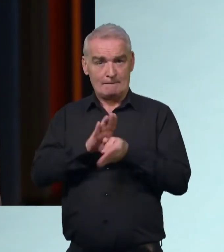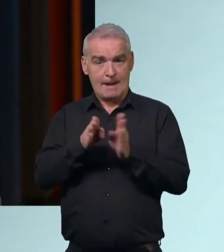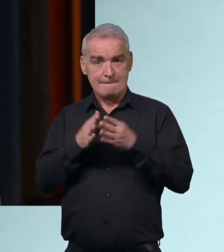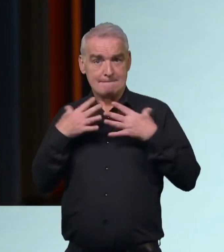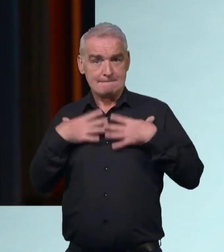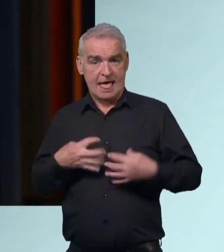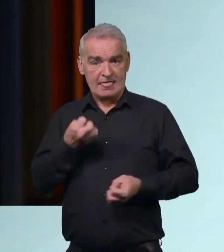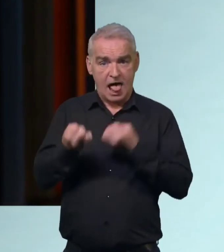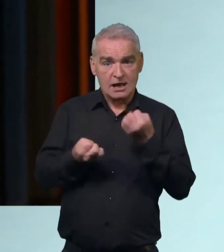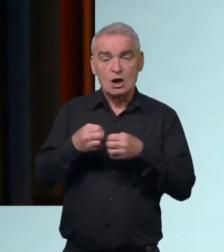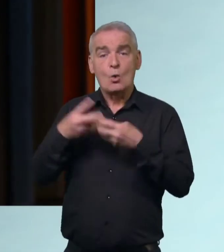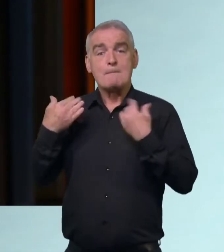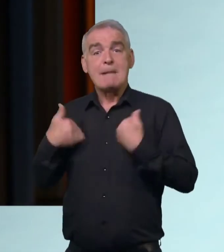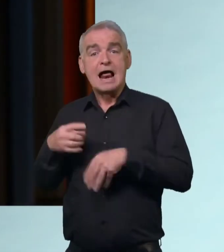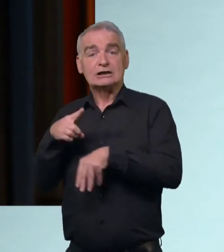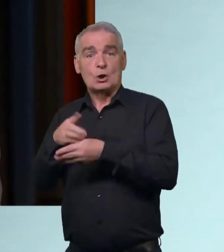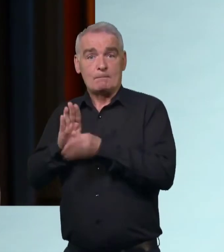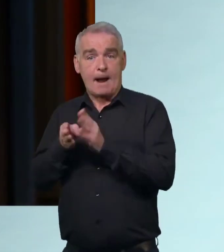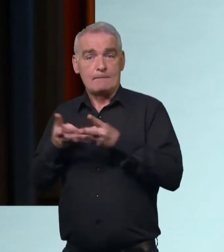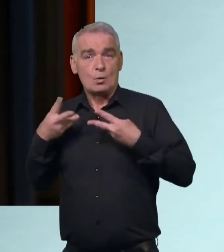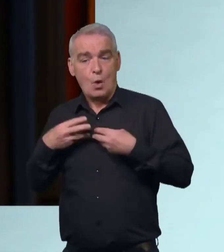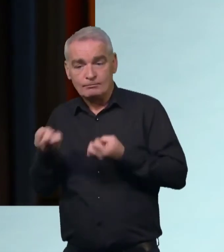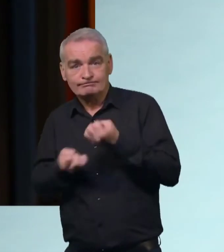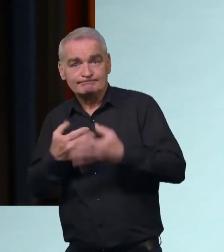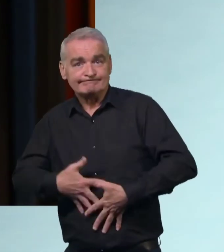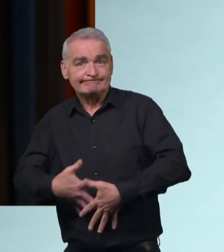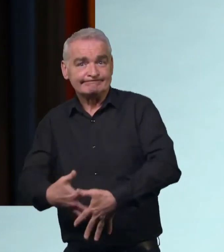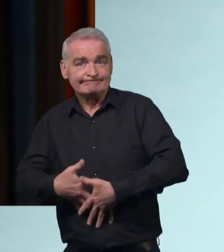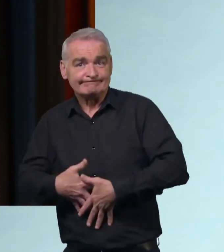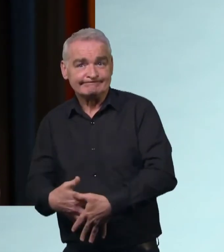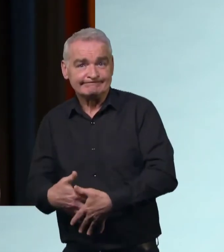women decide to be pathologists. So